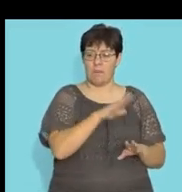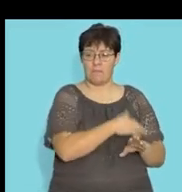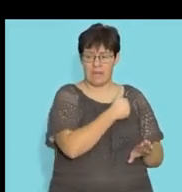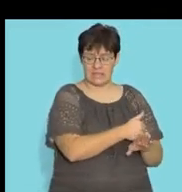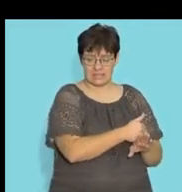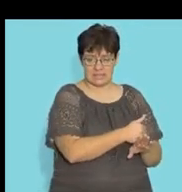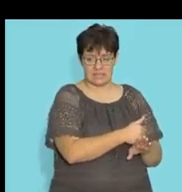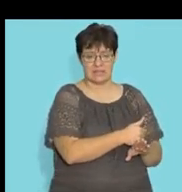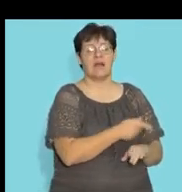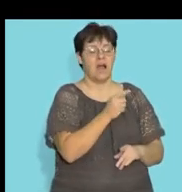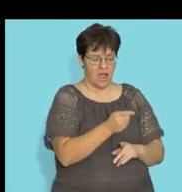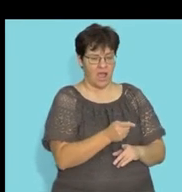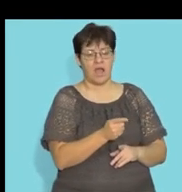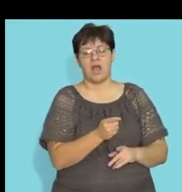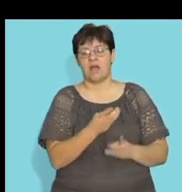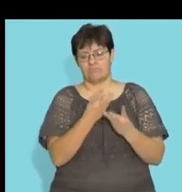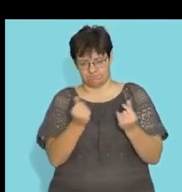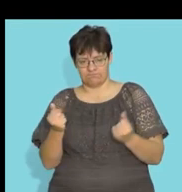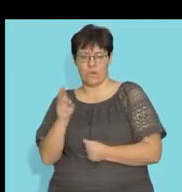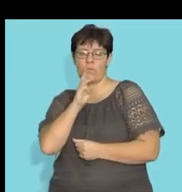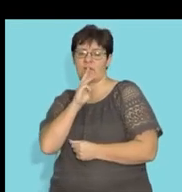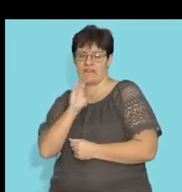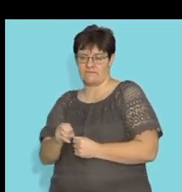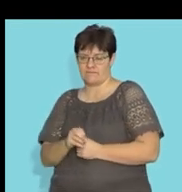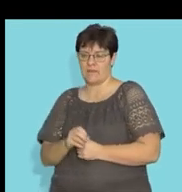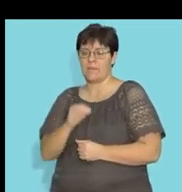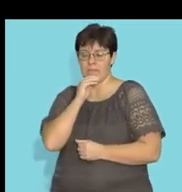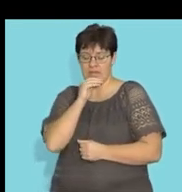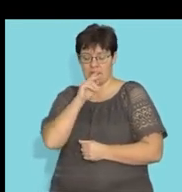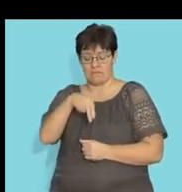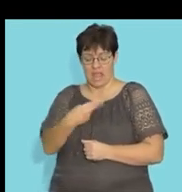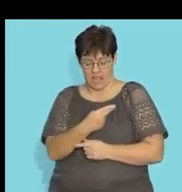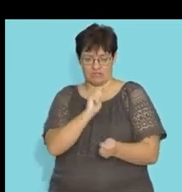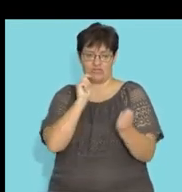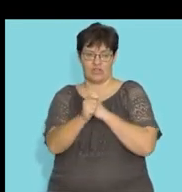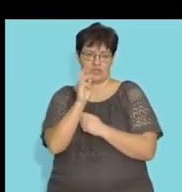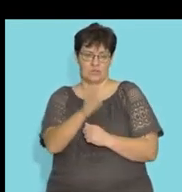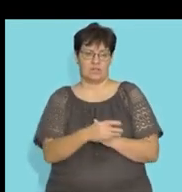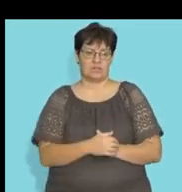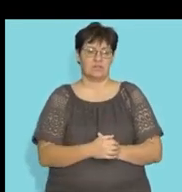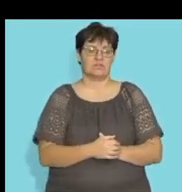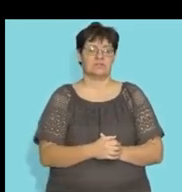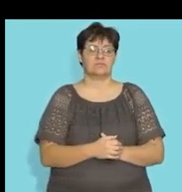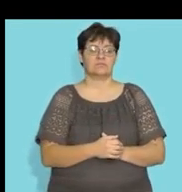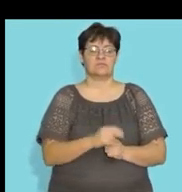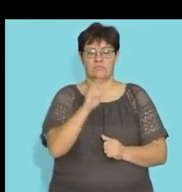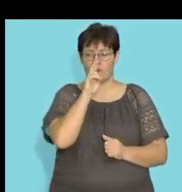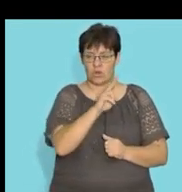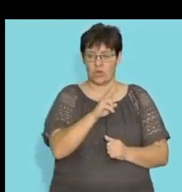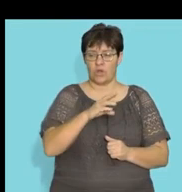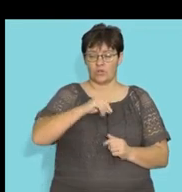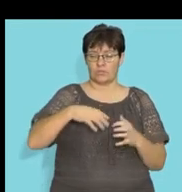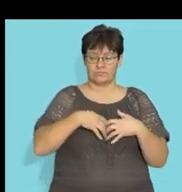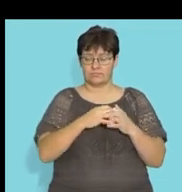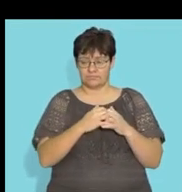the base will hydrolyze, and that will alter our pH. If we look at a